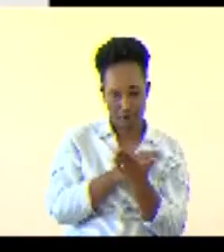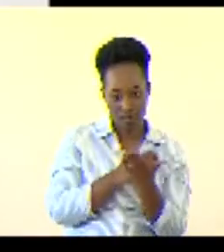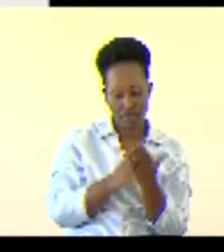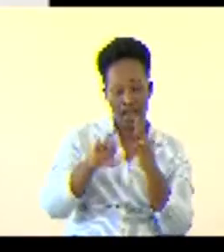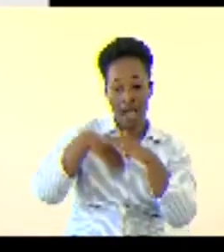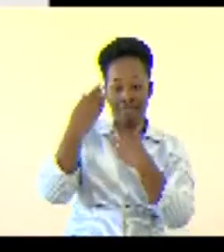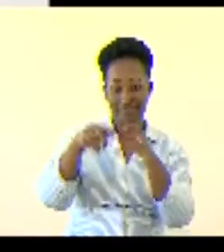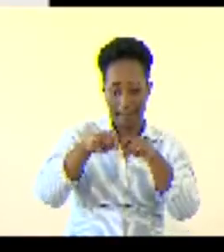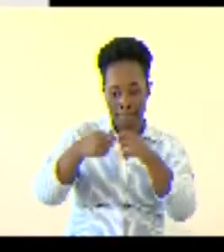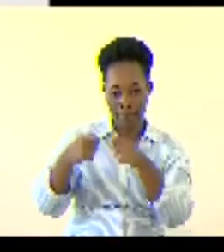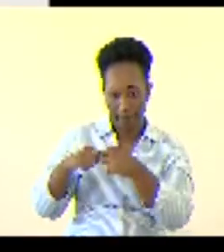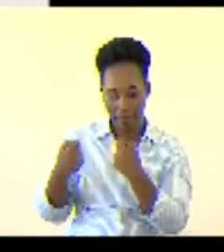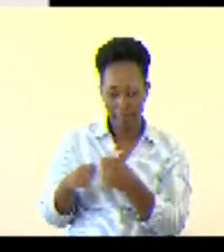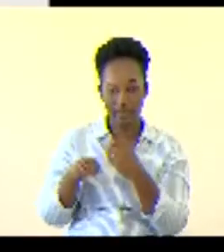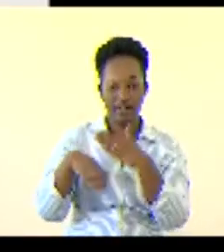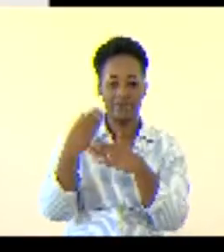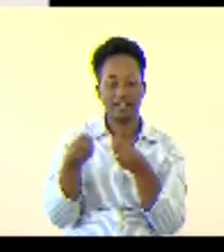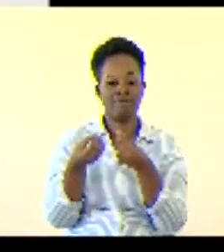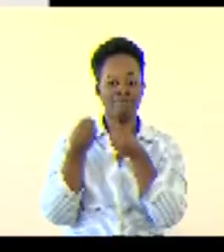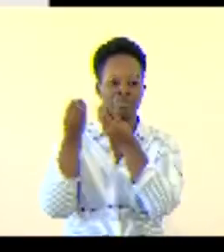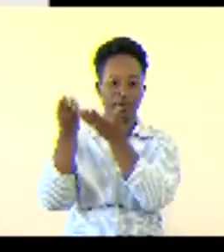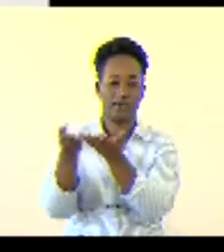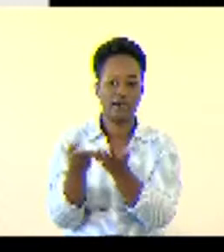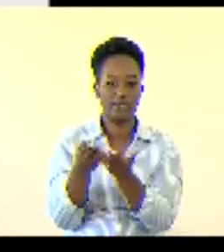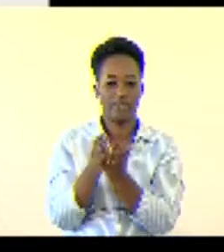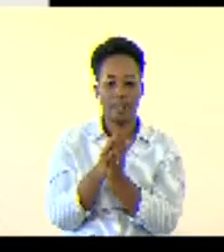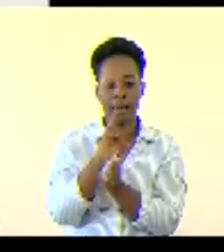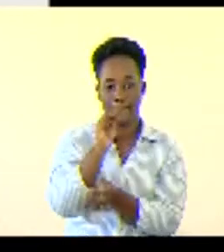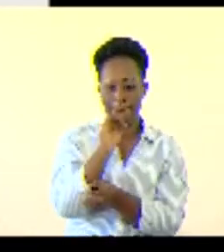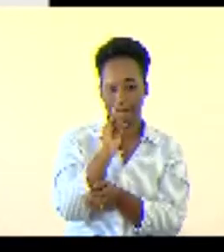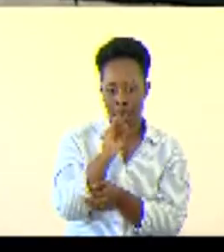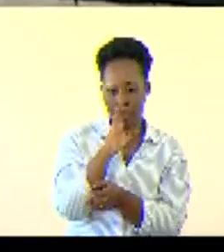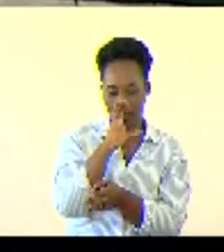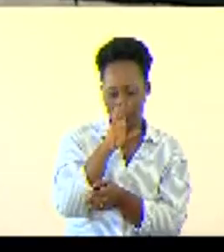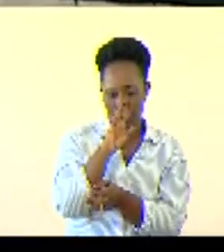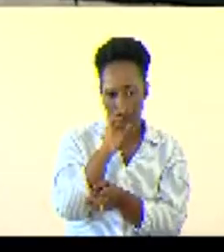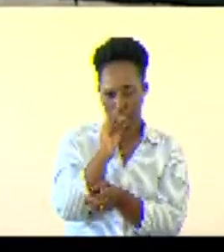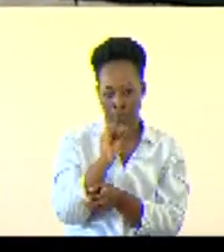down, now they're going to be released, the bacteria, the